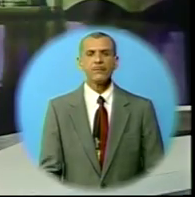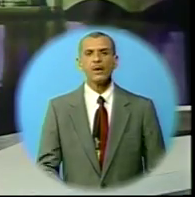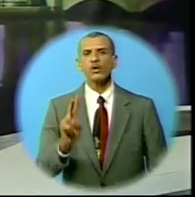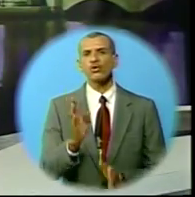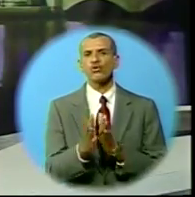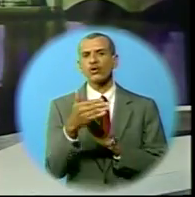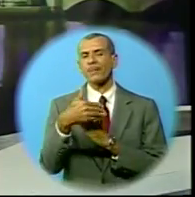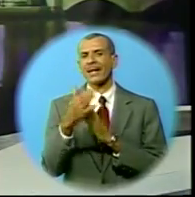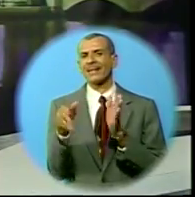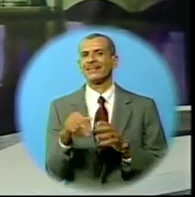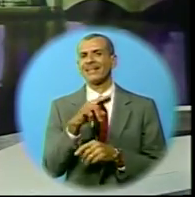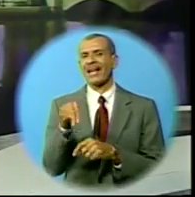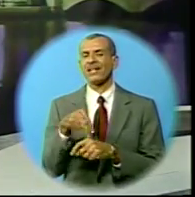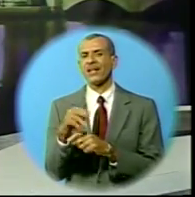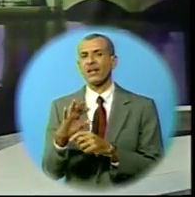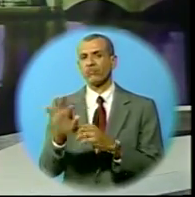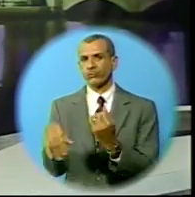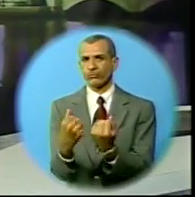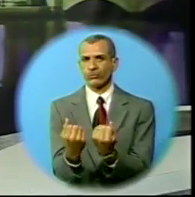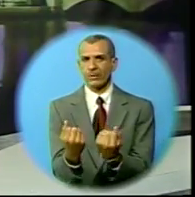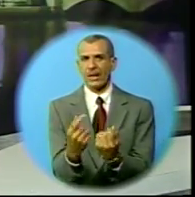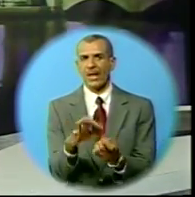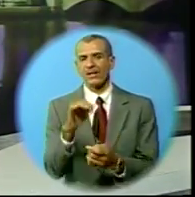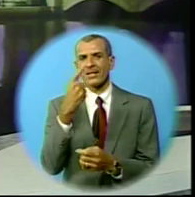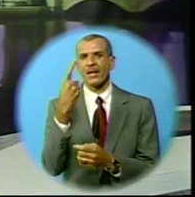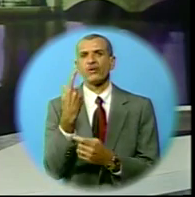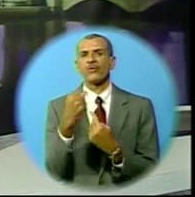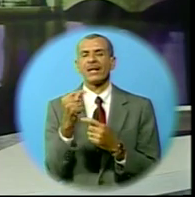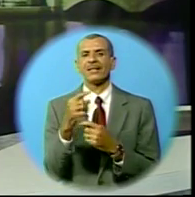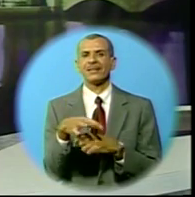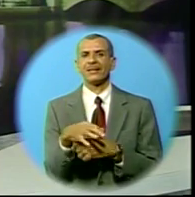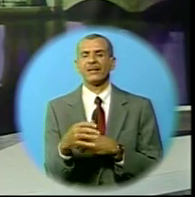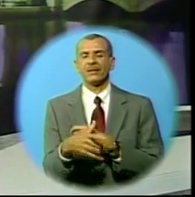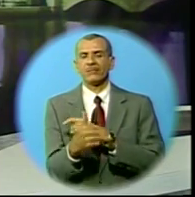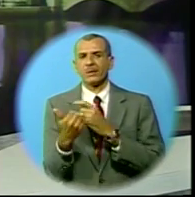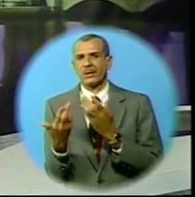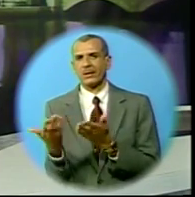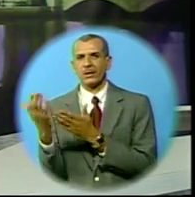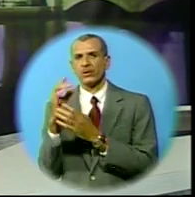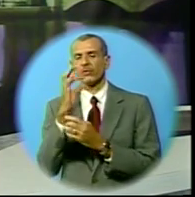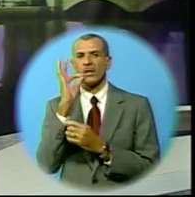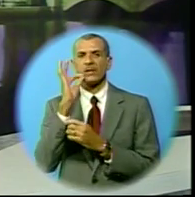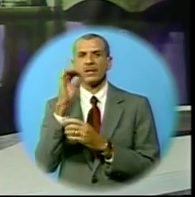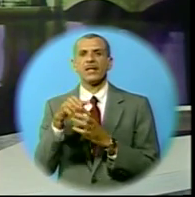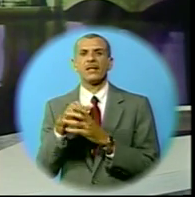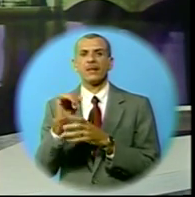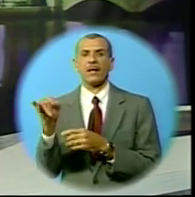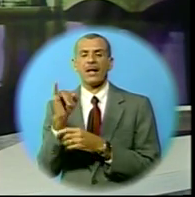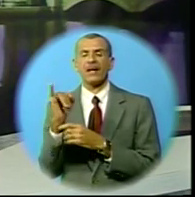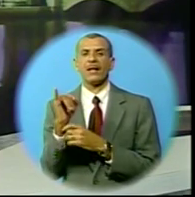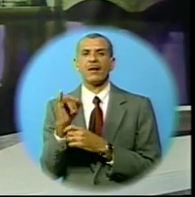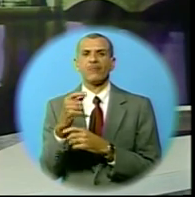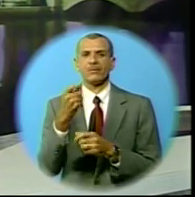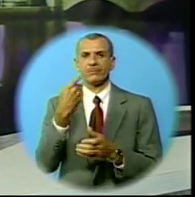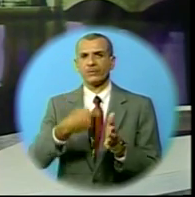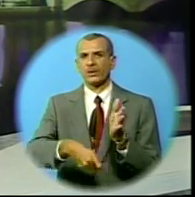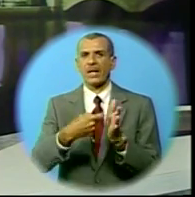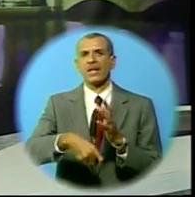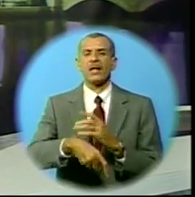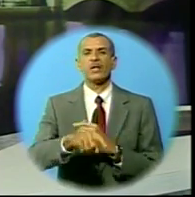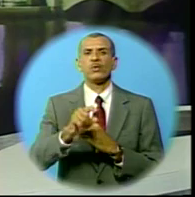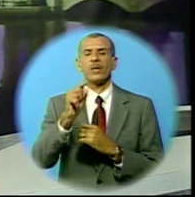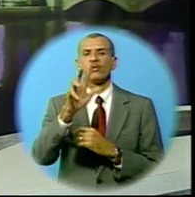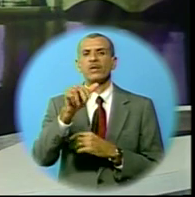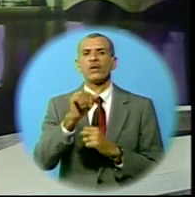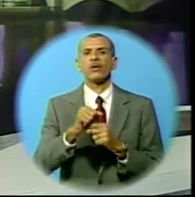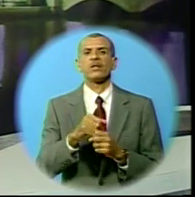The two Jamaican nationals arrested at the airport for trying to smuggle drugs into the island have both been fined. 23-year-old Tyrone Jerome Taylor